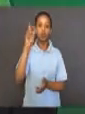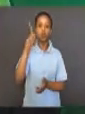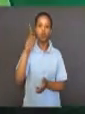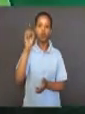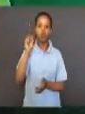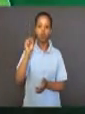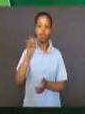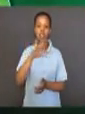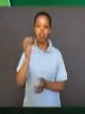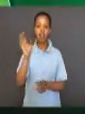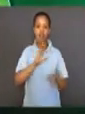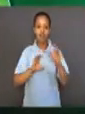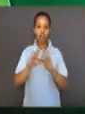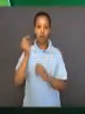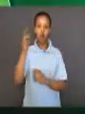chemoautotrophs.